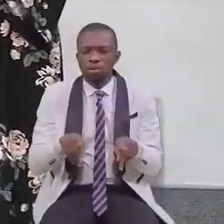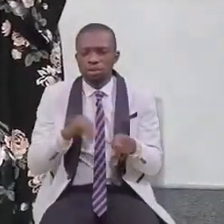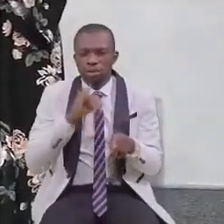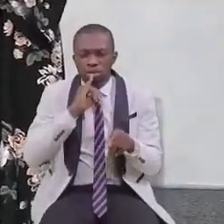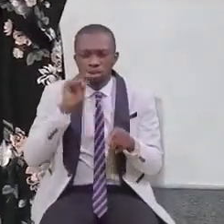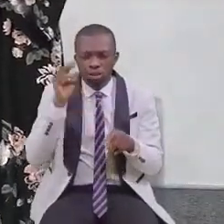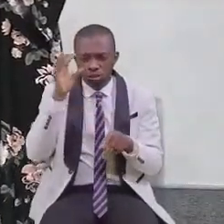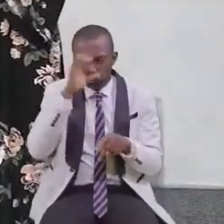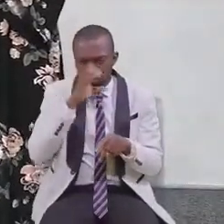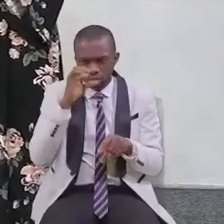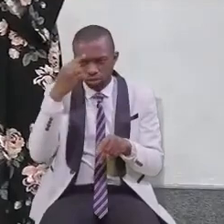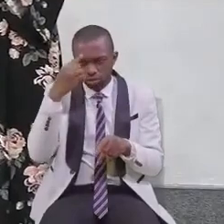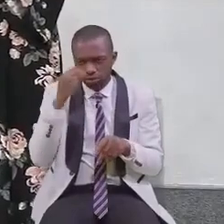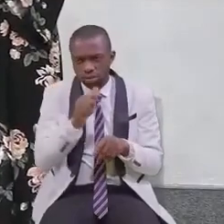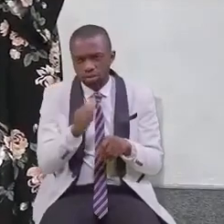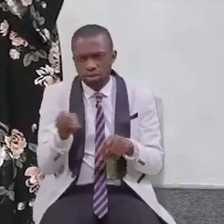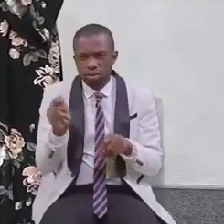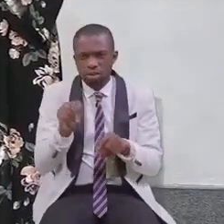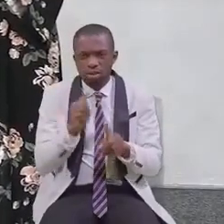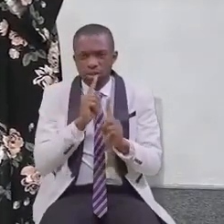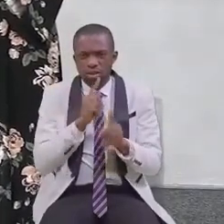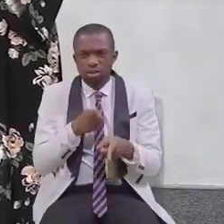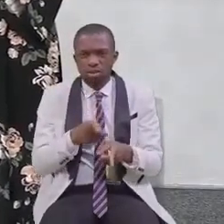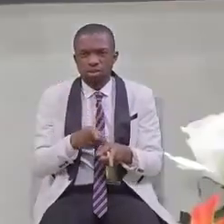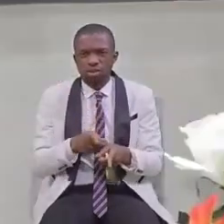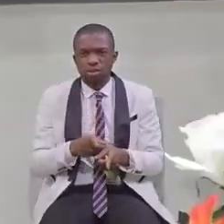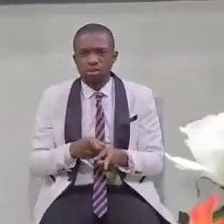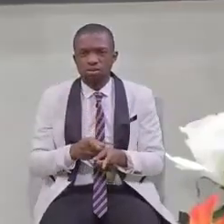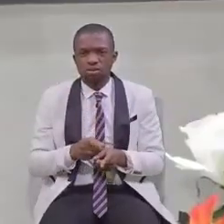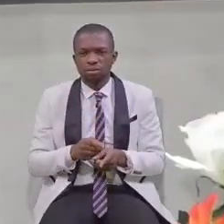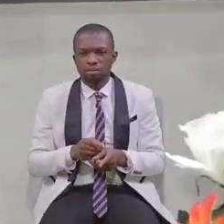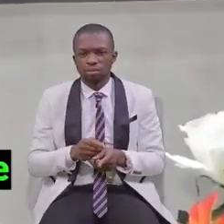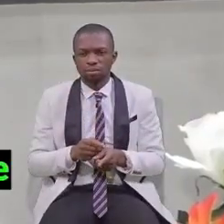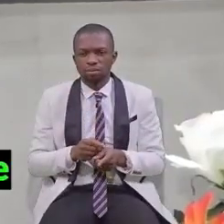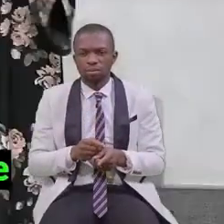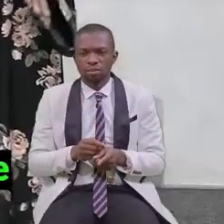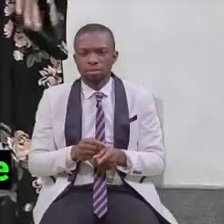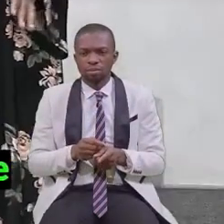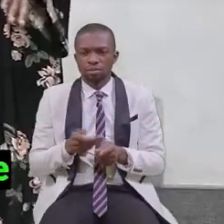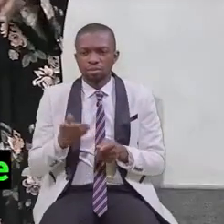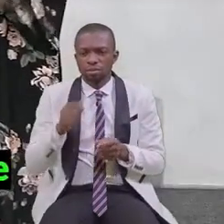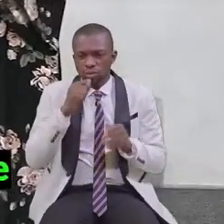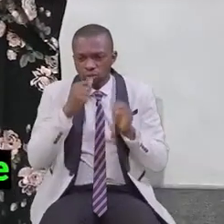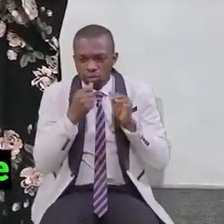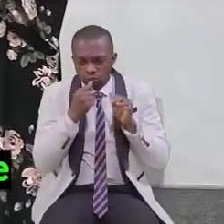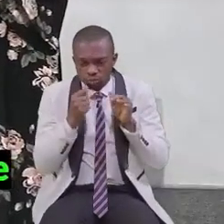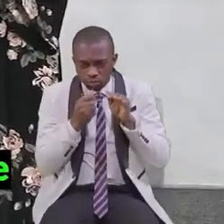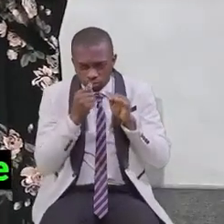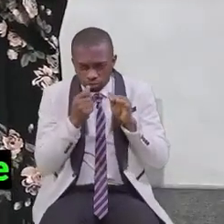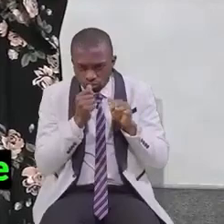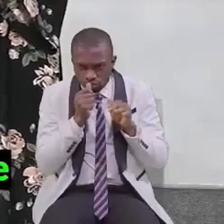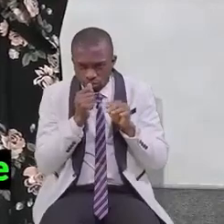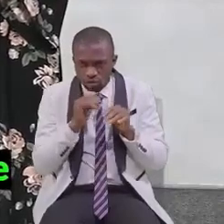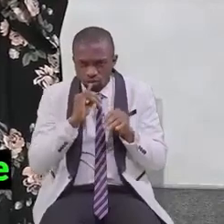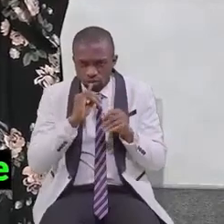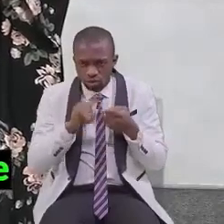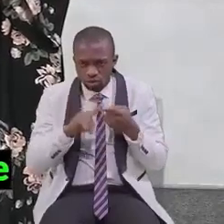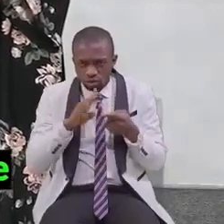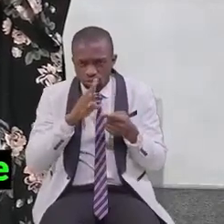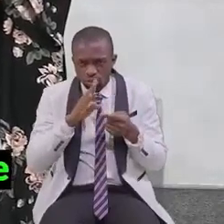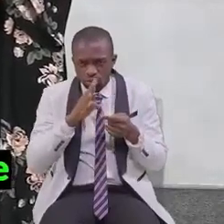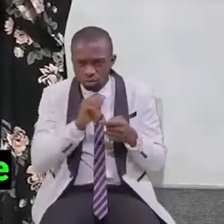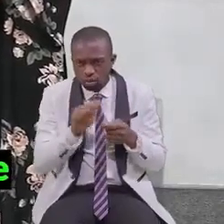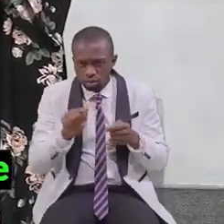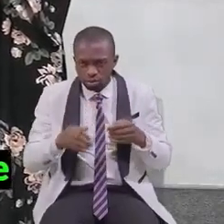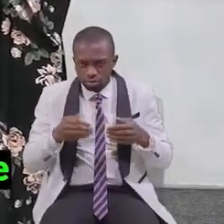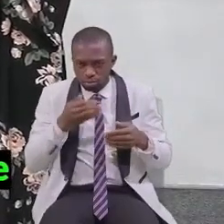Everyone is looking for an answer, the secret to a better way